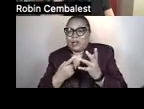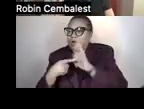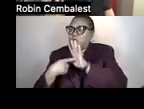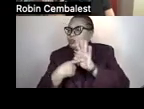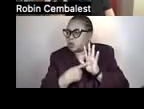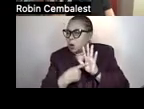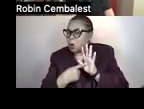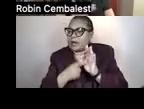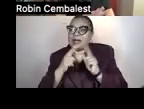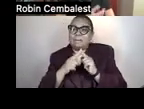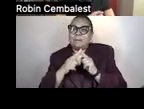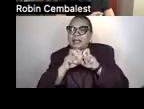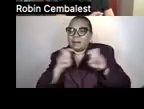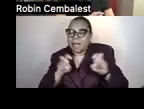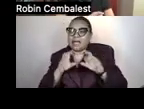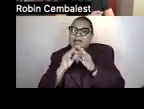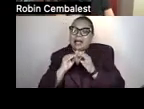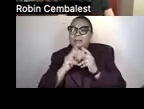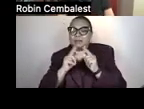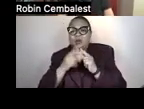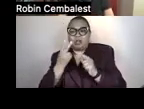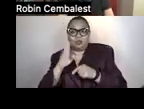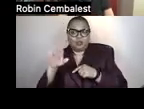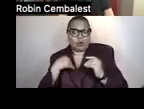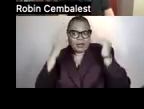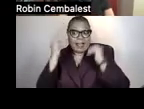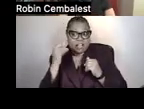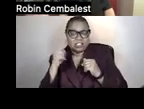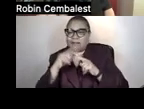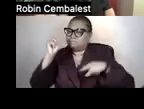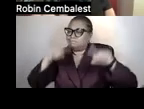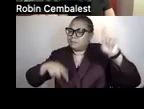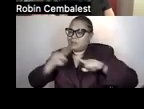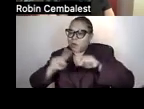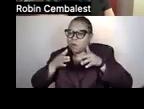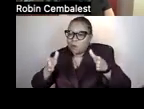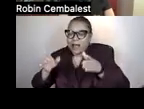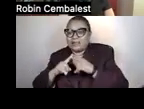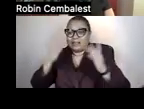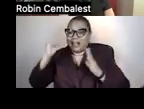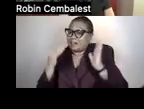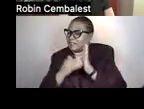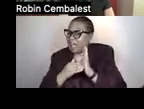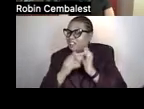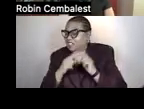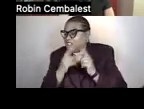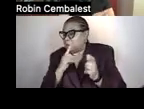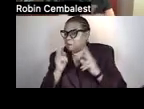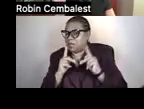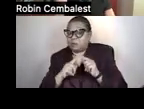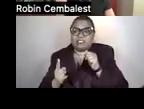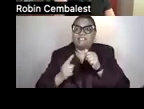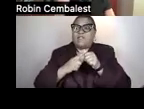showing and being in panels and conferences, people are going to use your headshot in all different ways. And the headshot, again, this could be people's